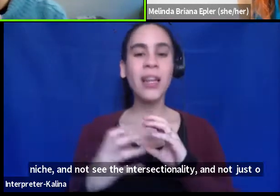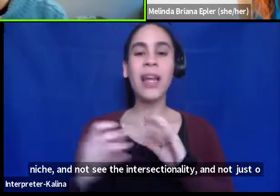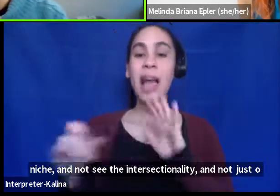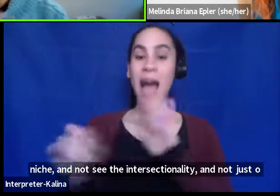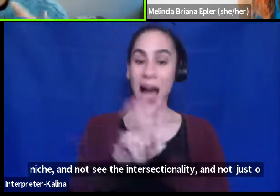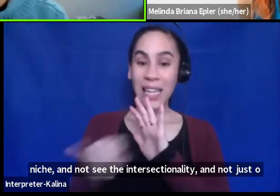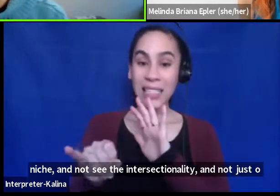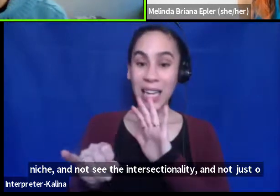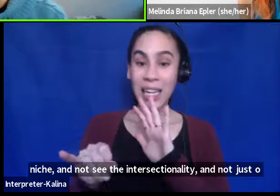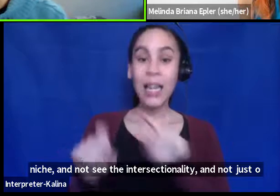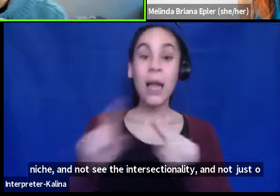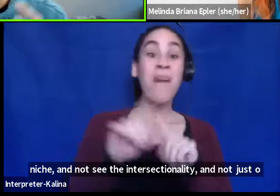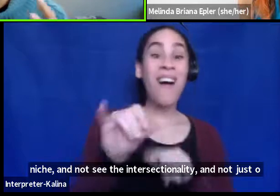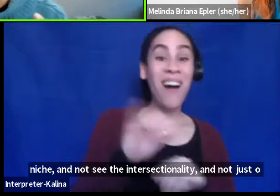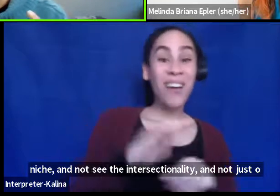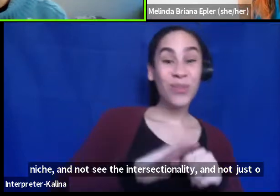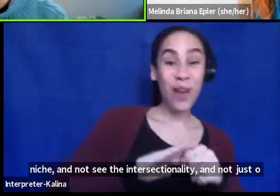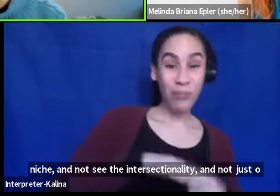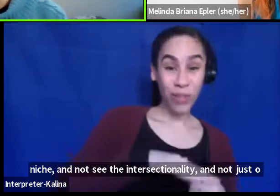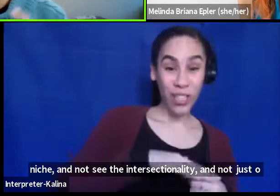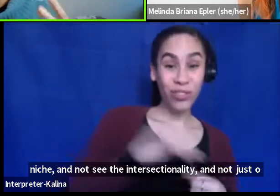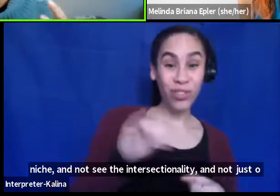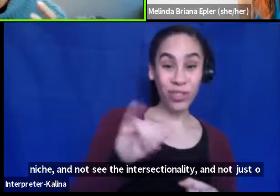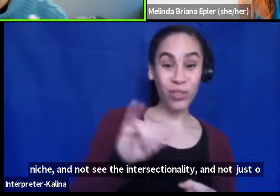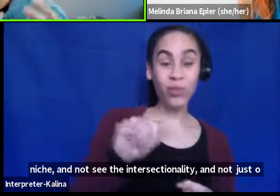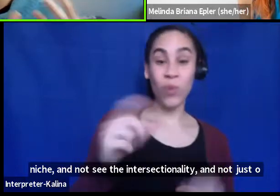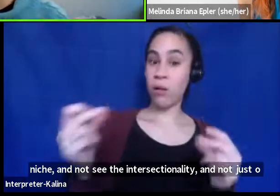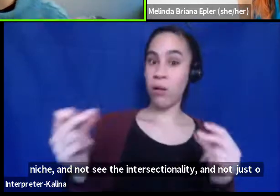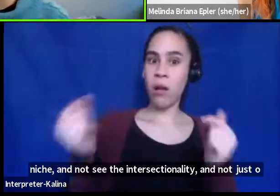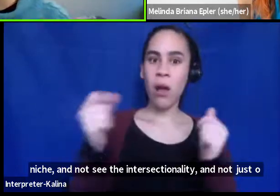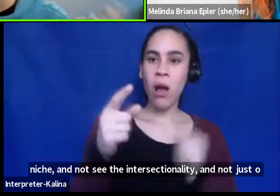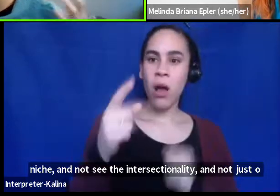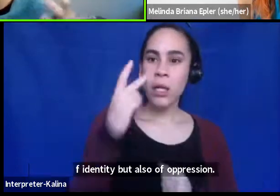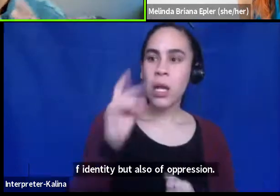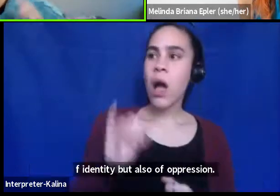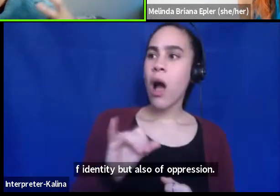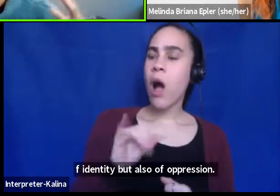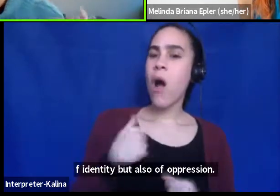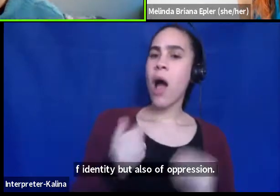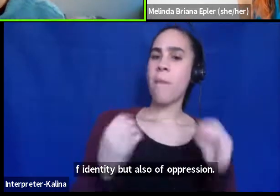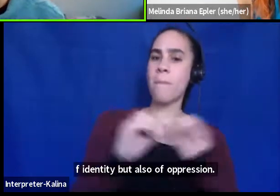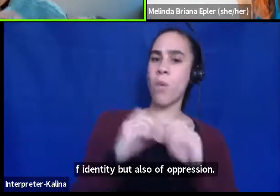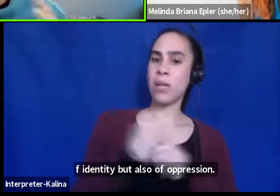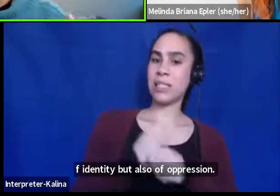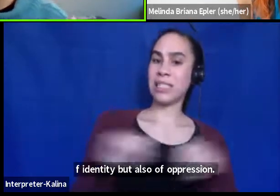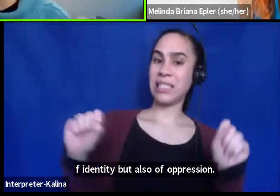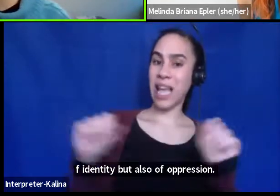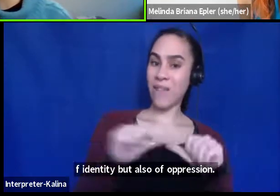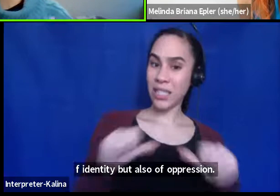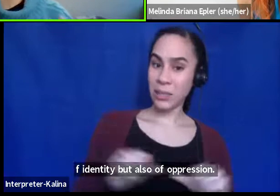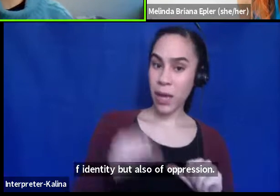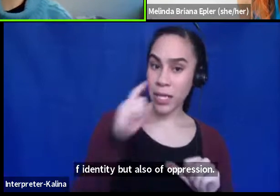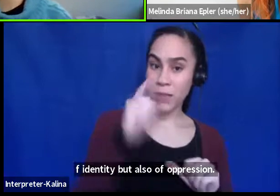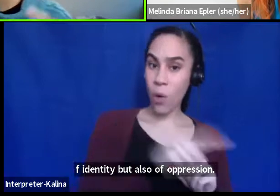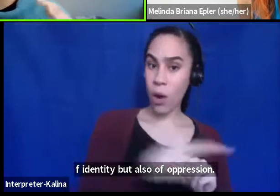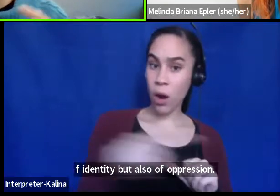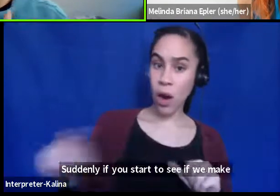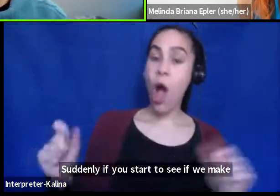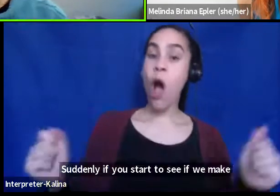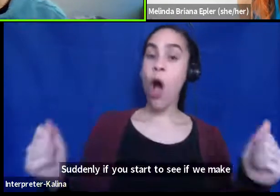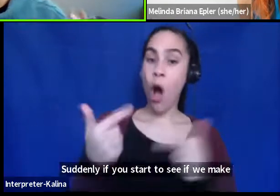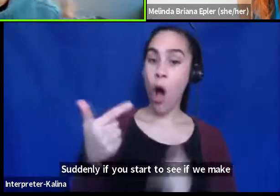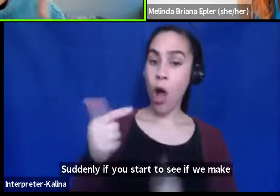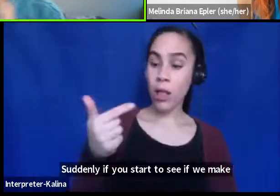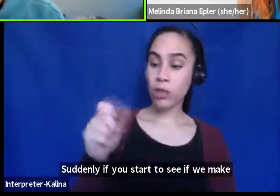right? And so suddenly, if you start to see that like, oh, if we make this a safer, more inclusive space for people of all genders,